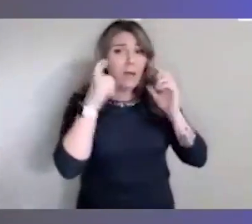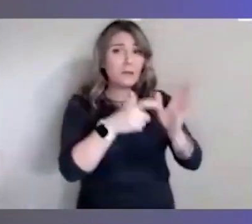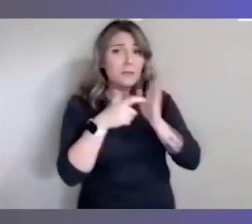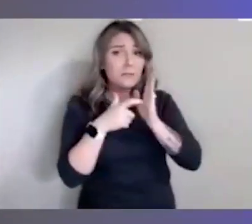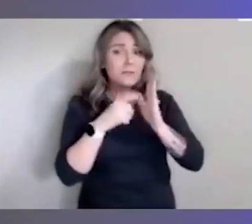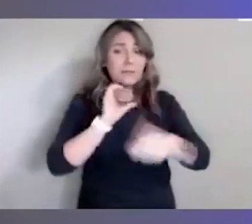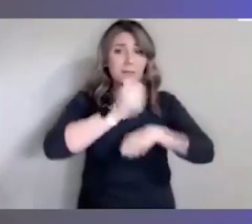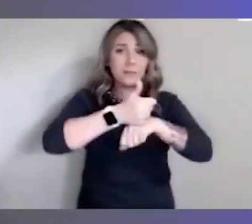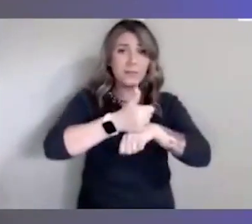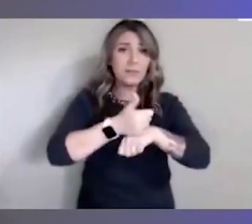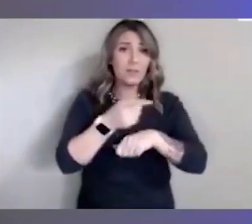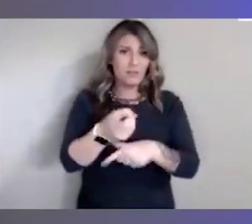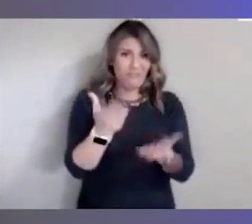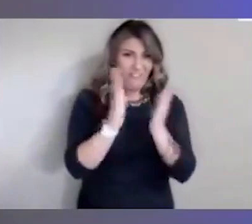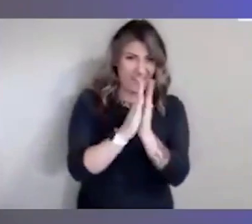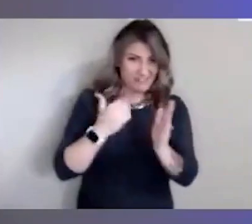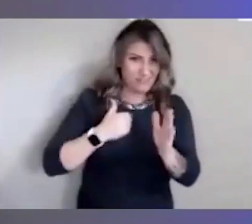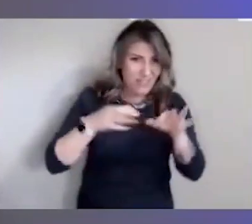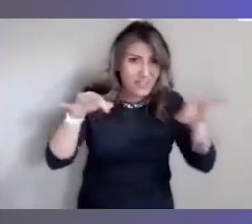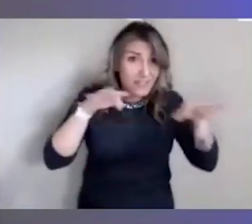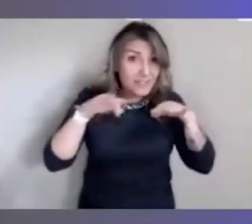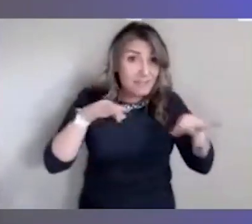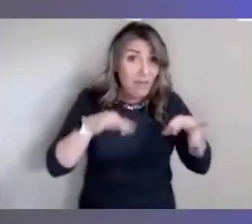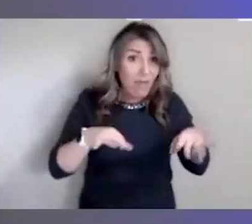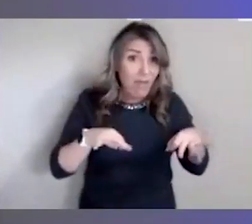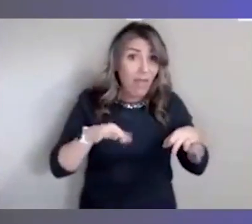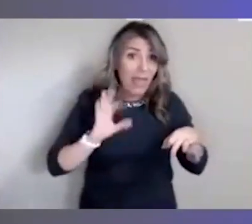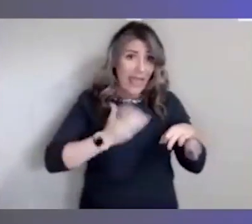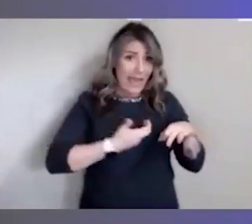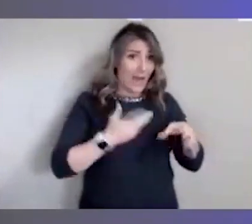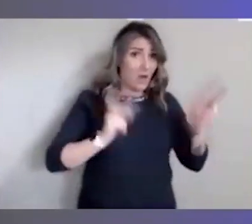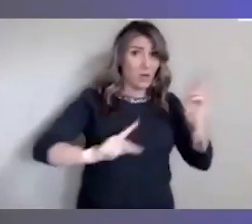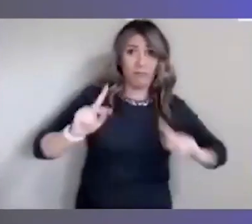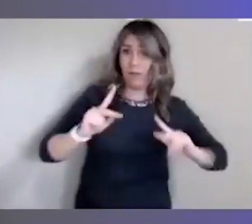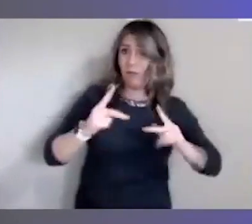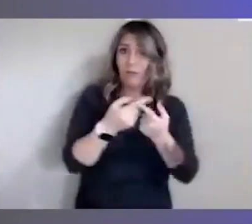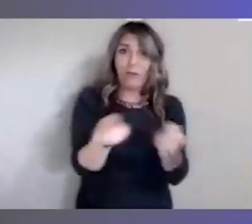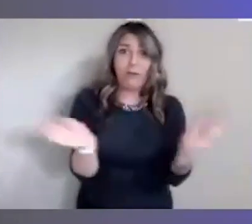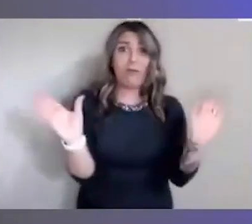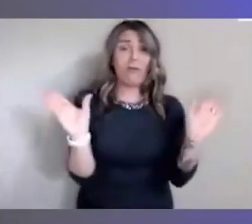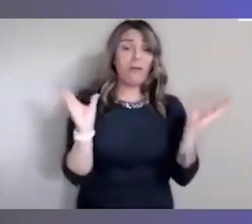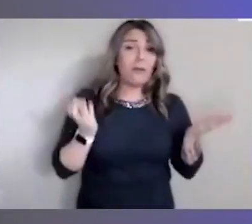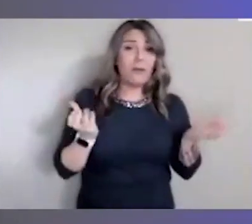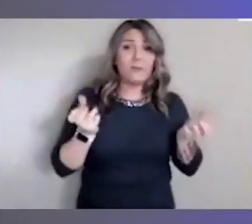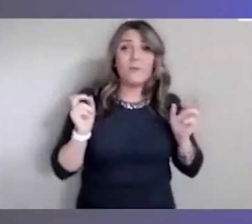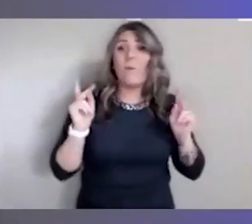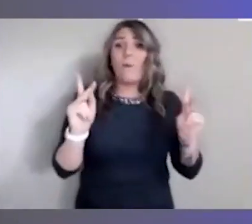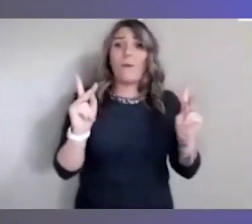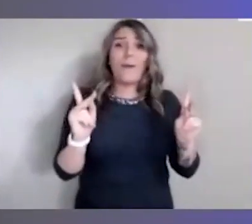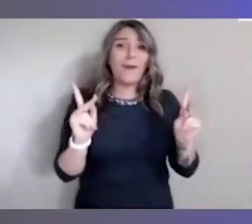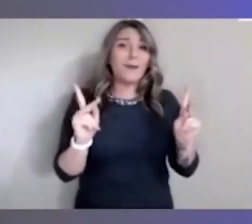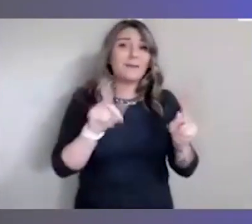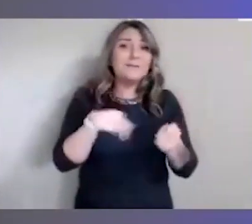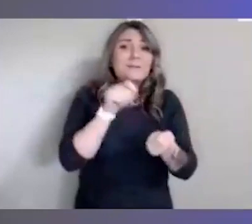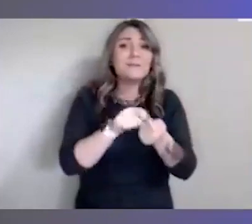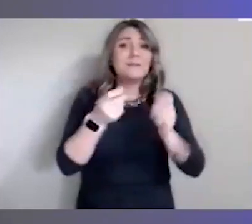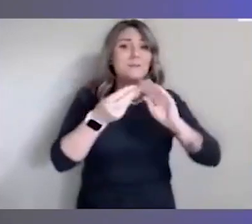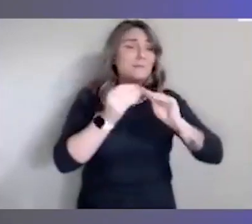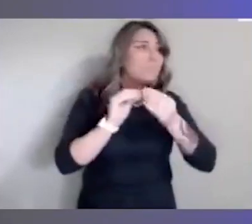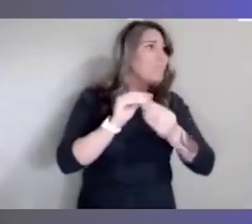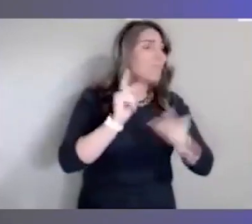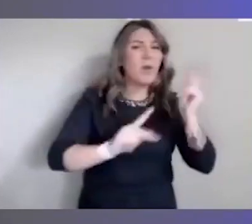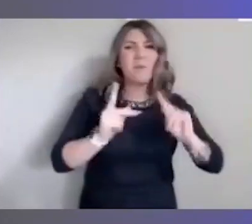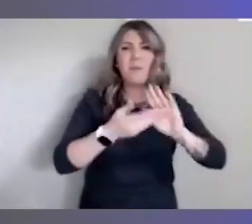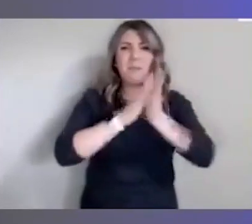asking me to explain to our people that it's okay for a certain number of people in Wyandotte County to become seriously ill and